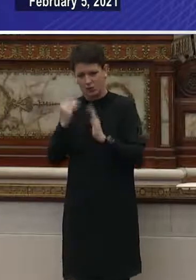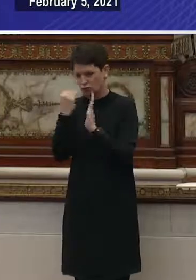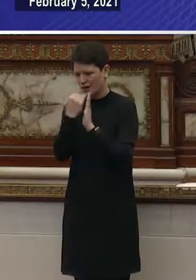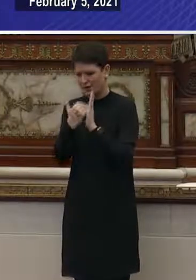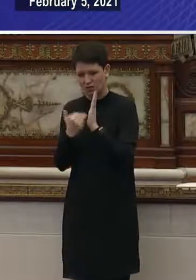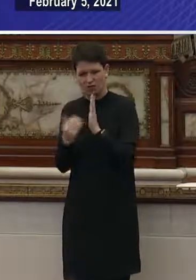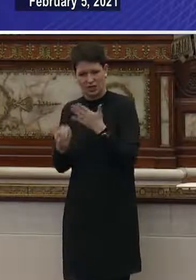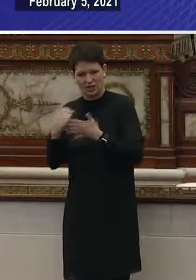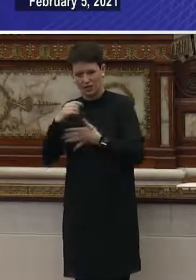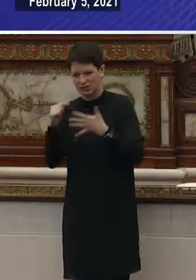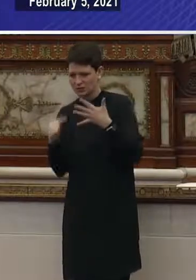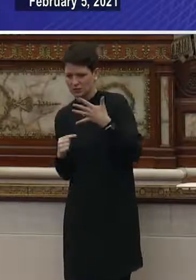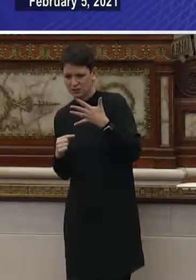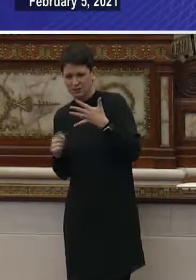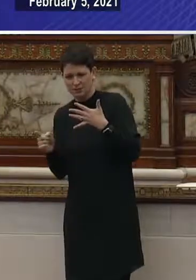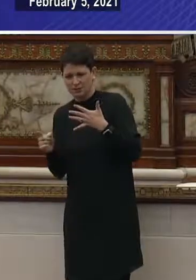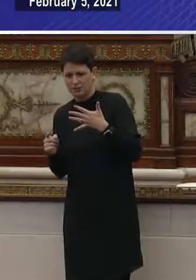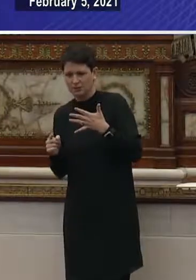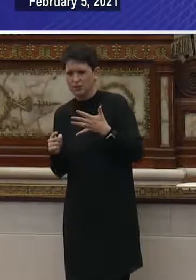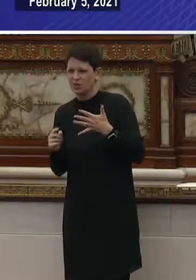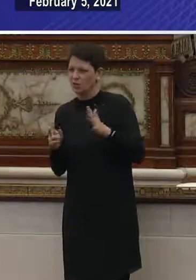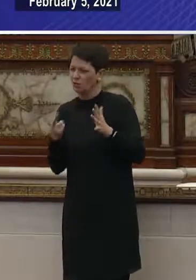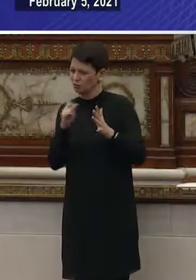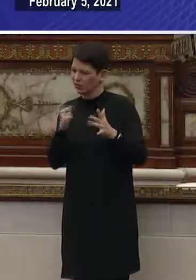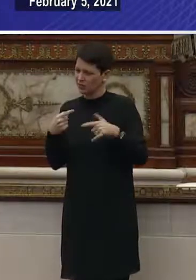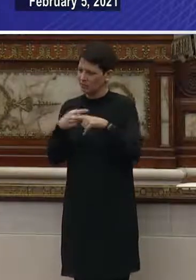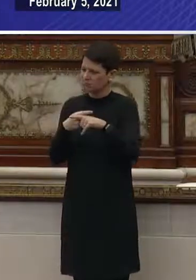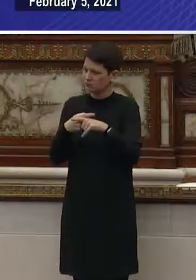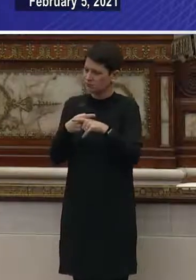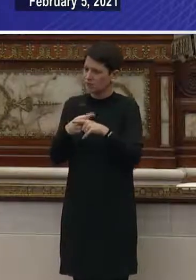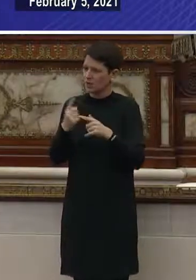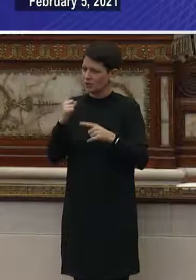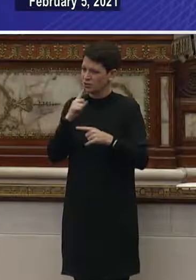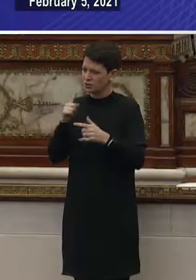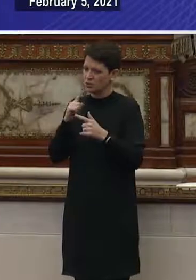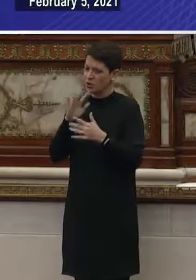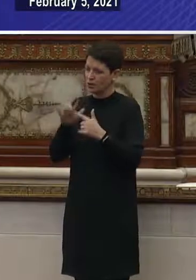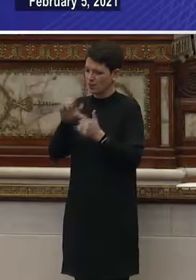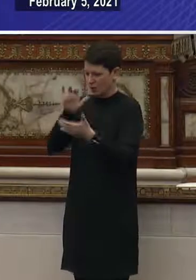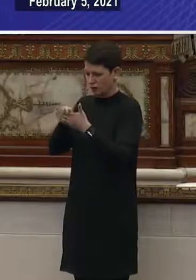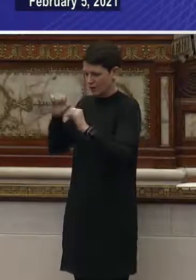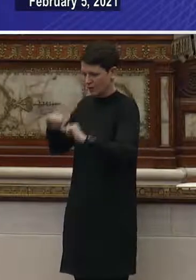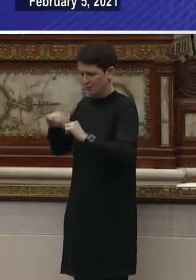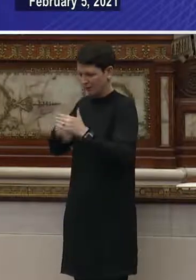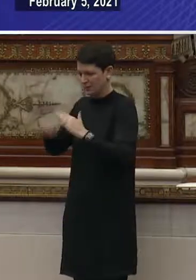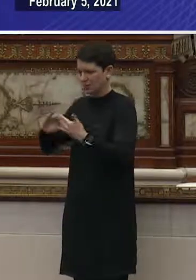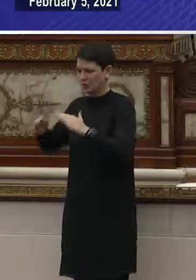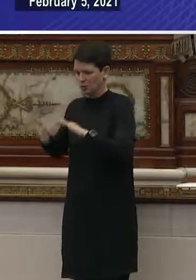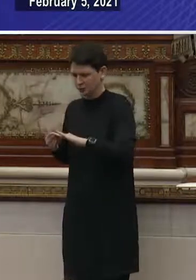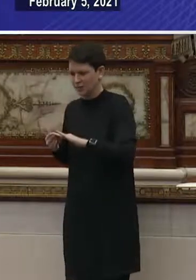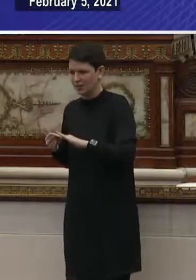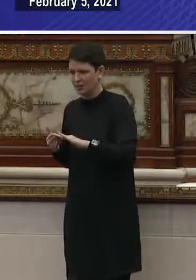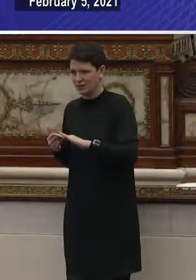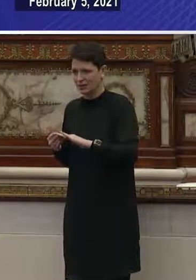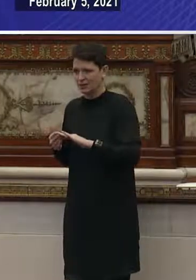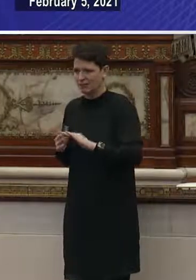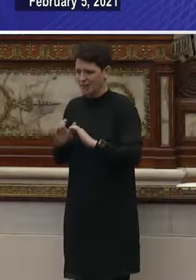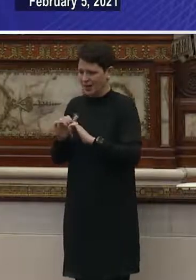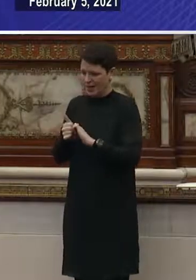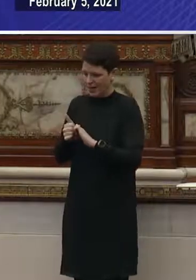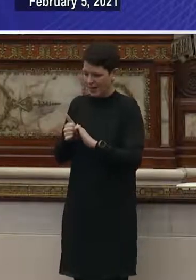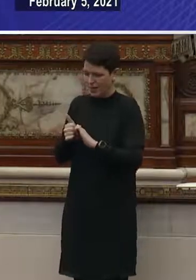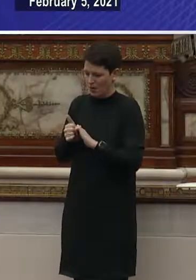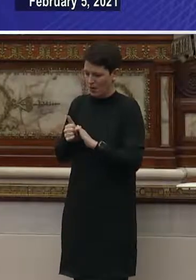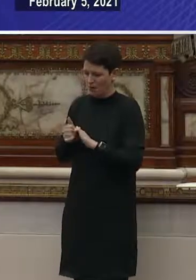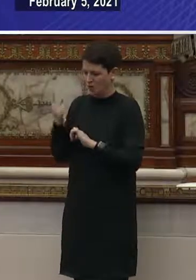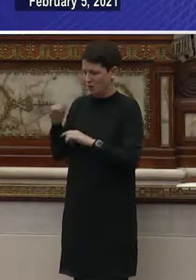criteria. And so the double standard when we talk about credibility within the community is, how is there